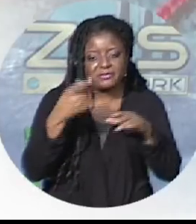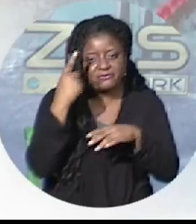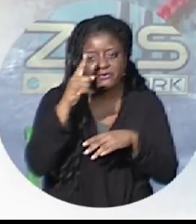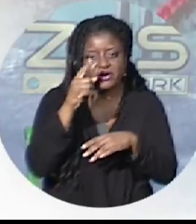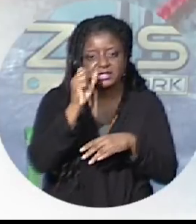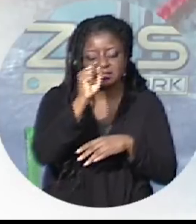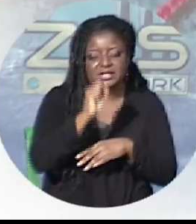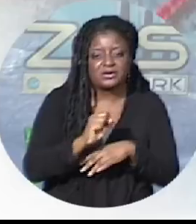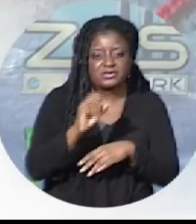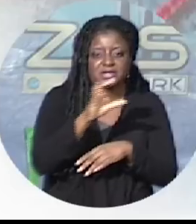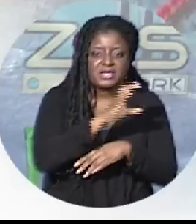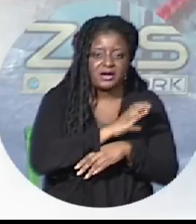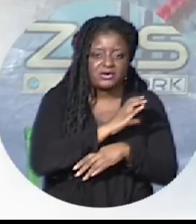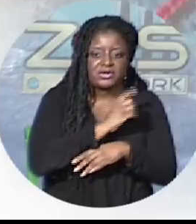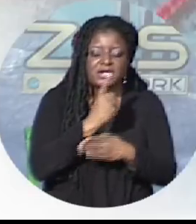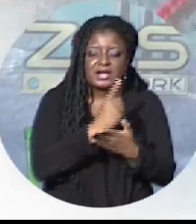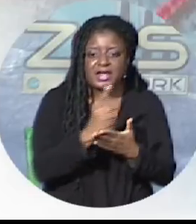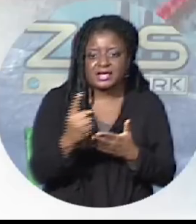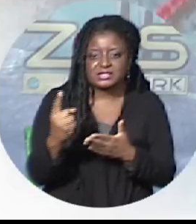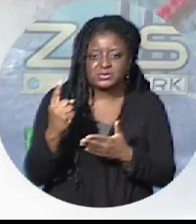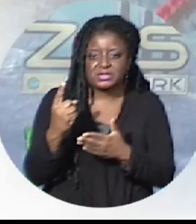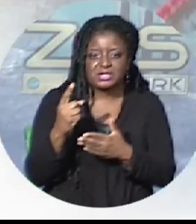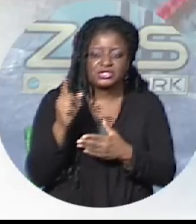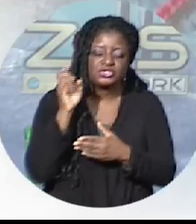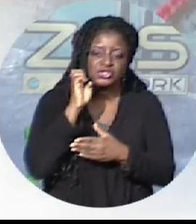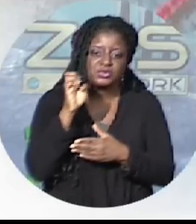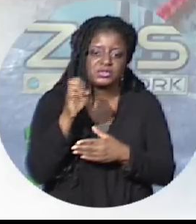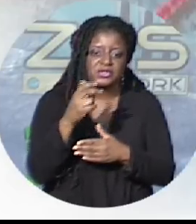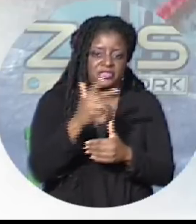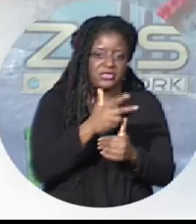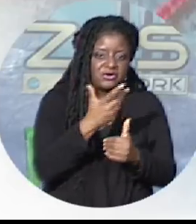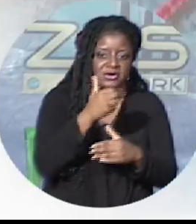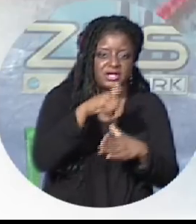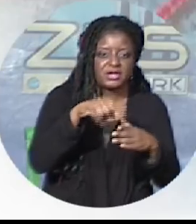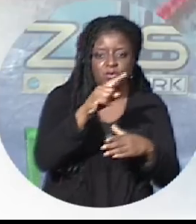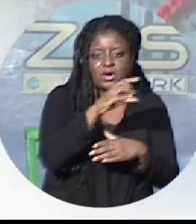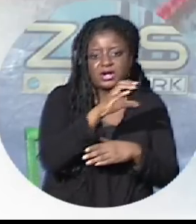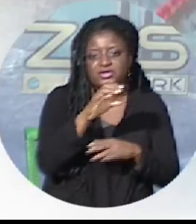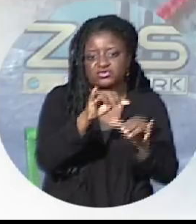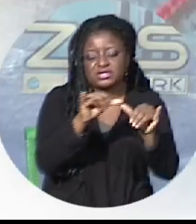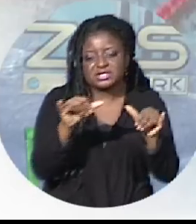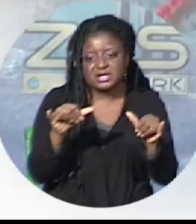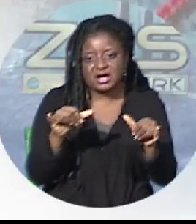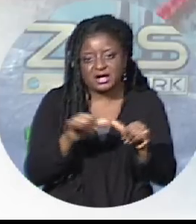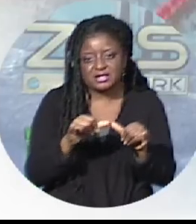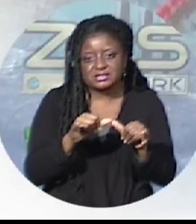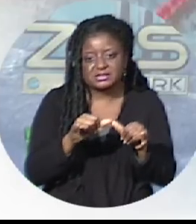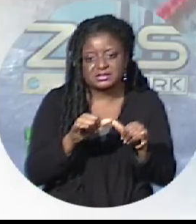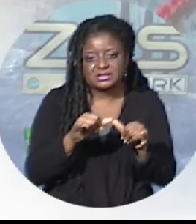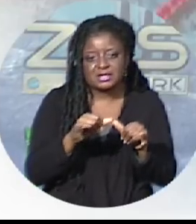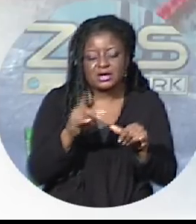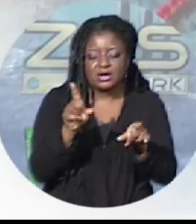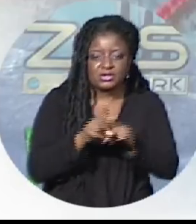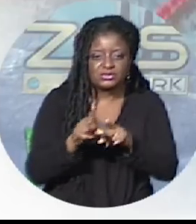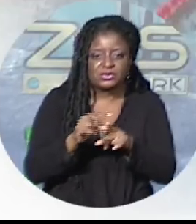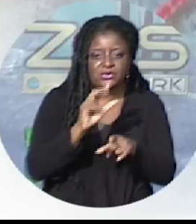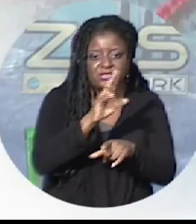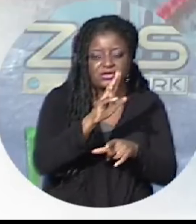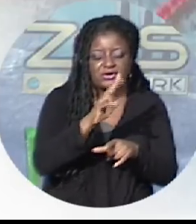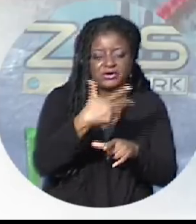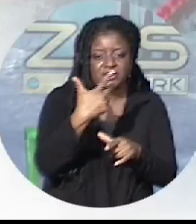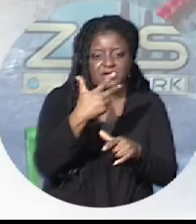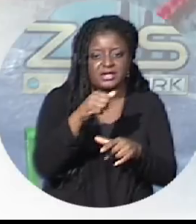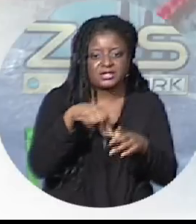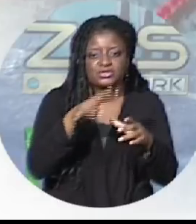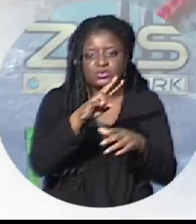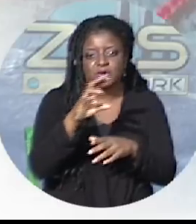lost a dual meet with Duke. Aubrey was third in the 100-yard breaststroke in 105.89, also third in the 200 breaststroke